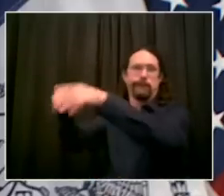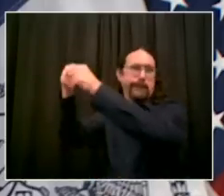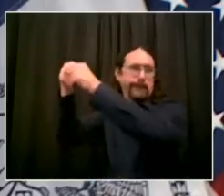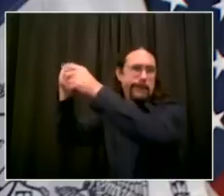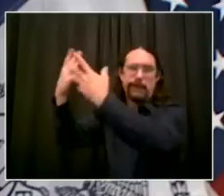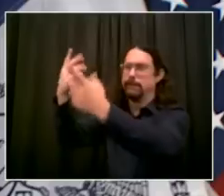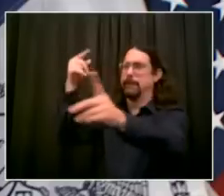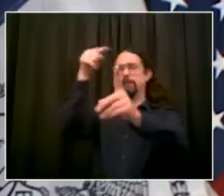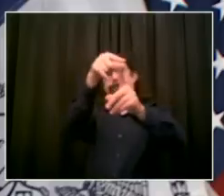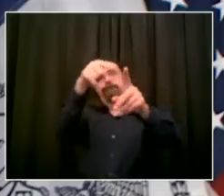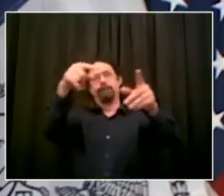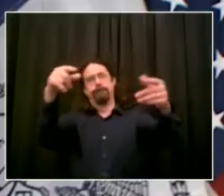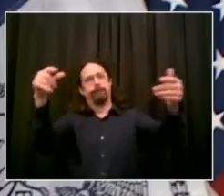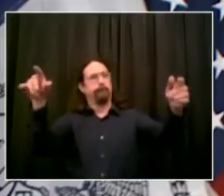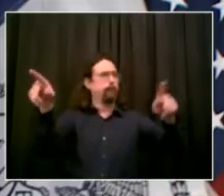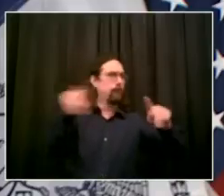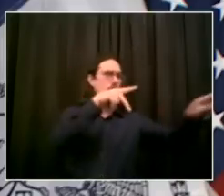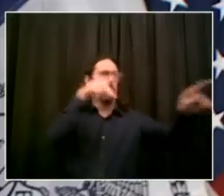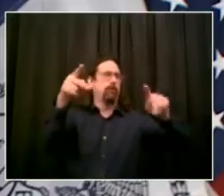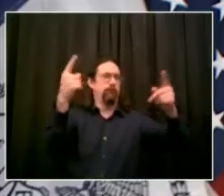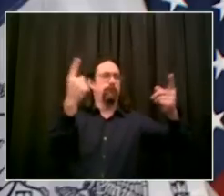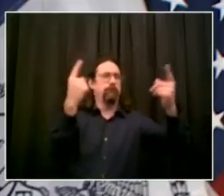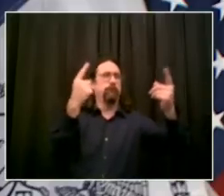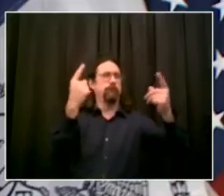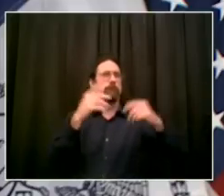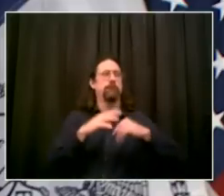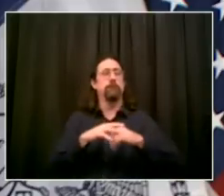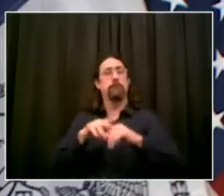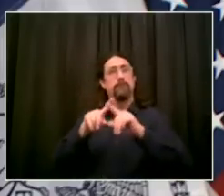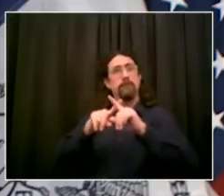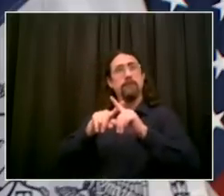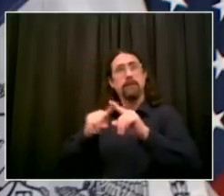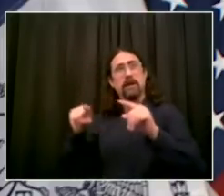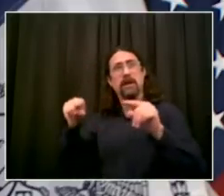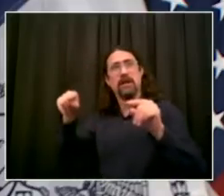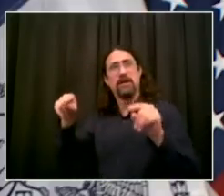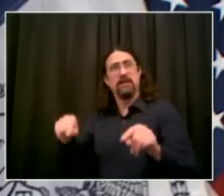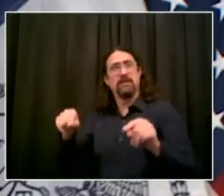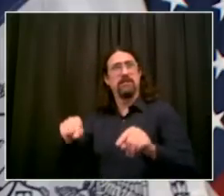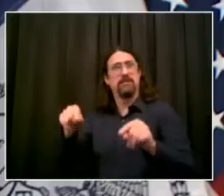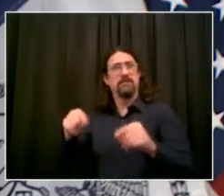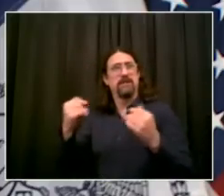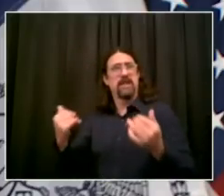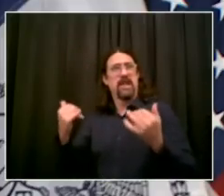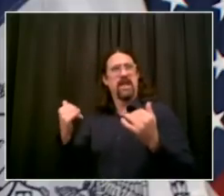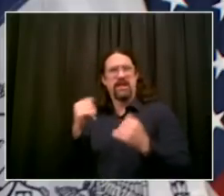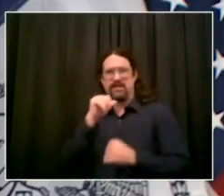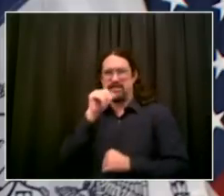ensure that it is contained. So Dr. Long first, followed by Dr. Varma and Dr. Choksi.